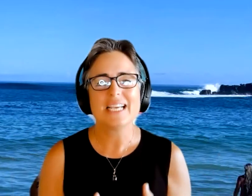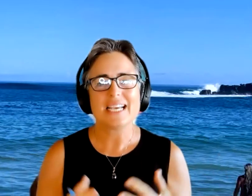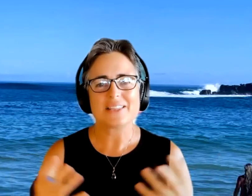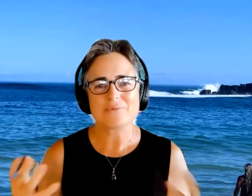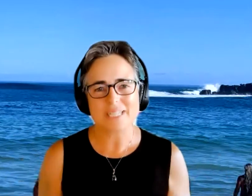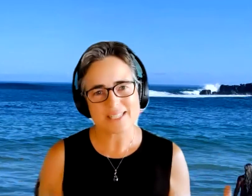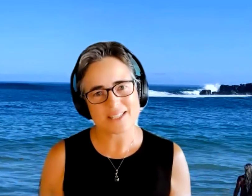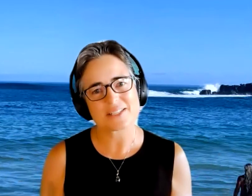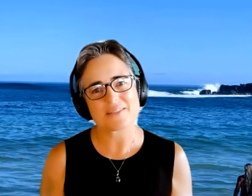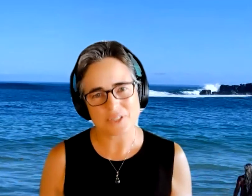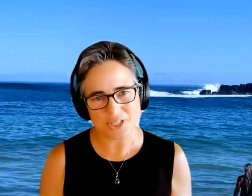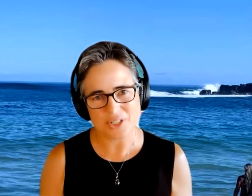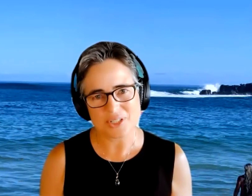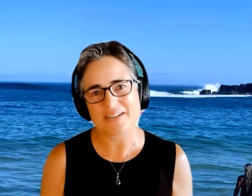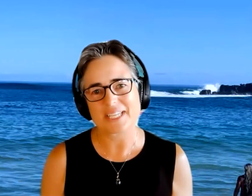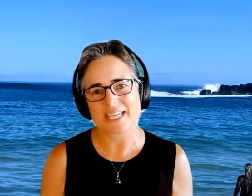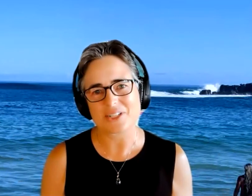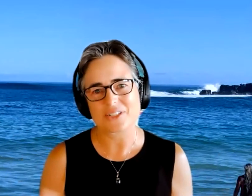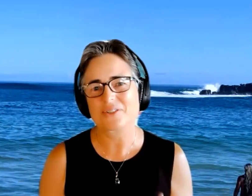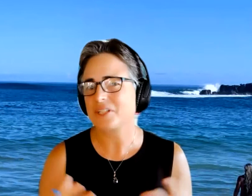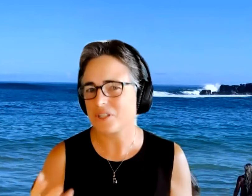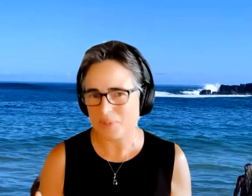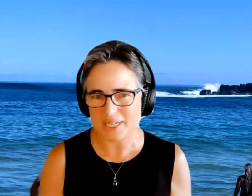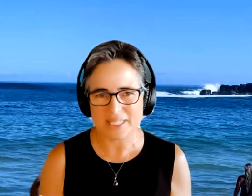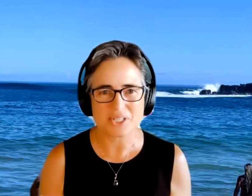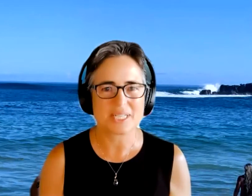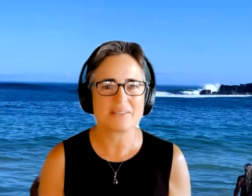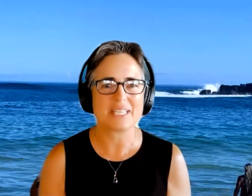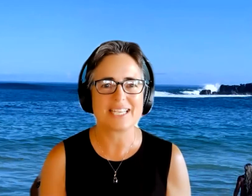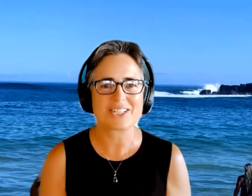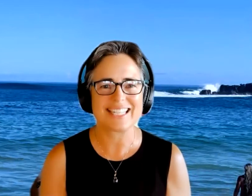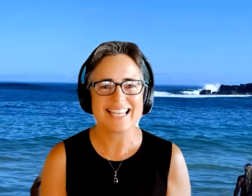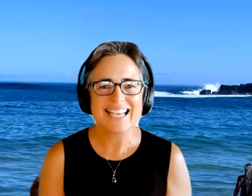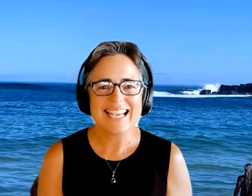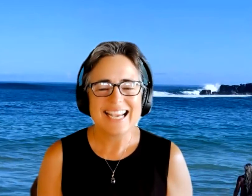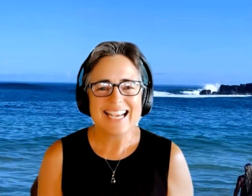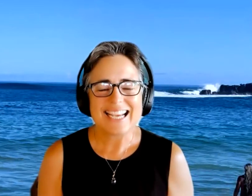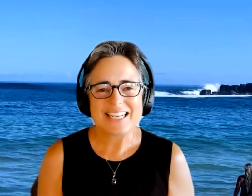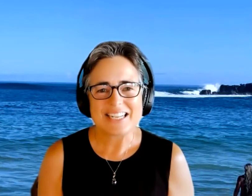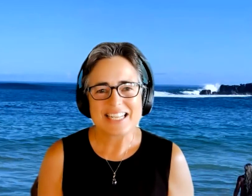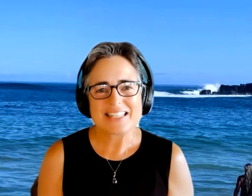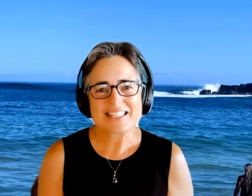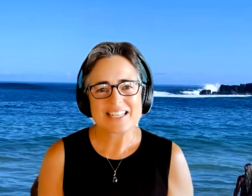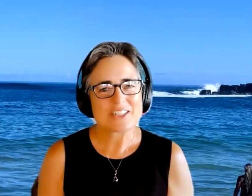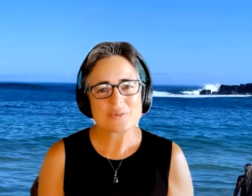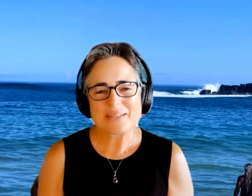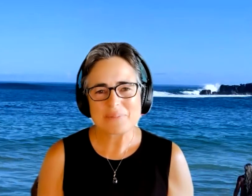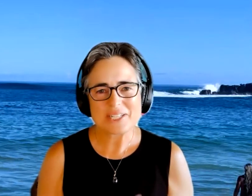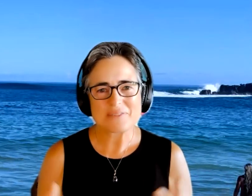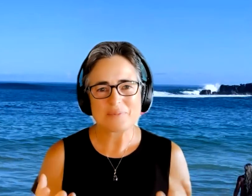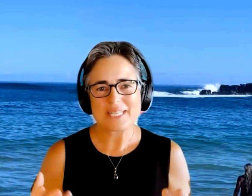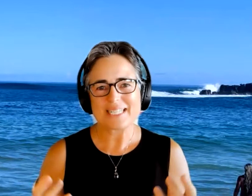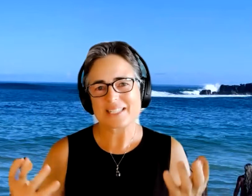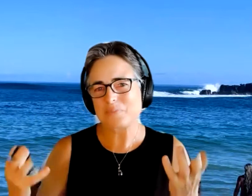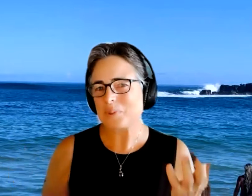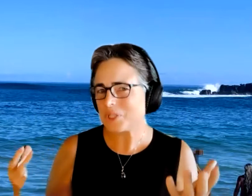culture and the renaissance of traditional navigation, traditional Polynesian navigation. And it's a great